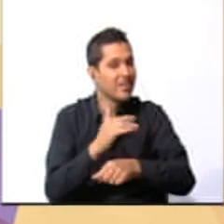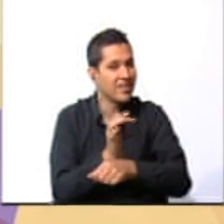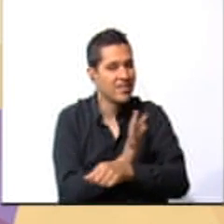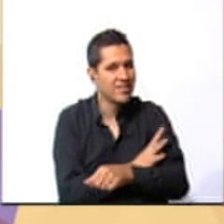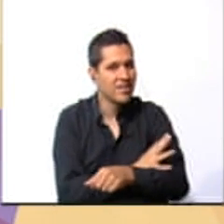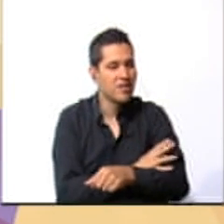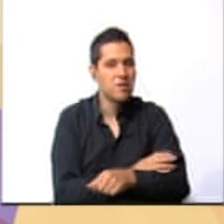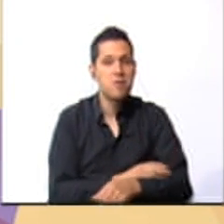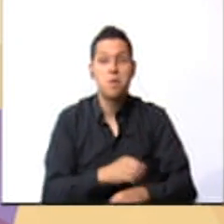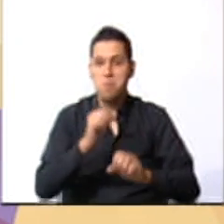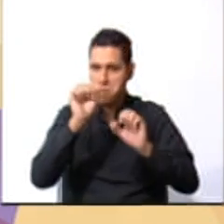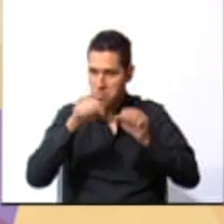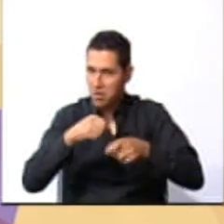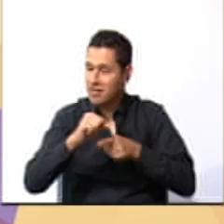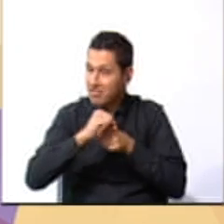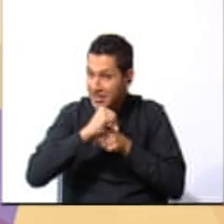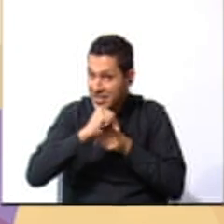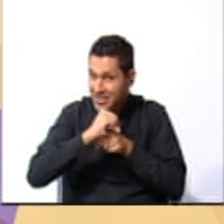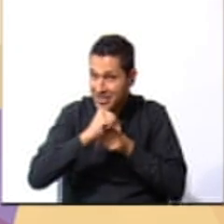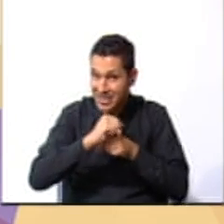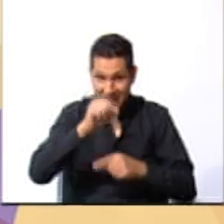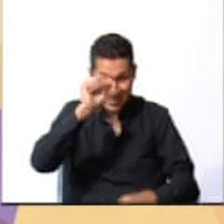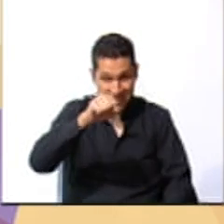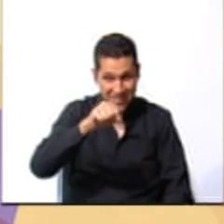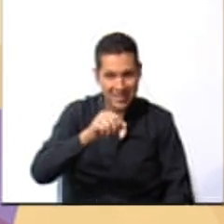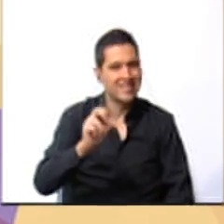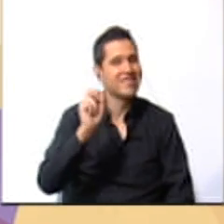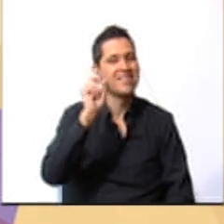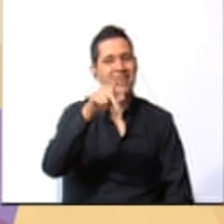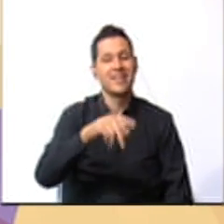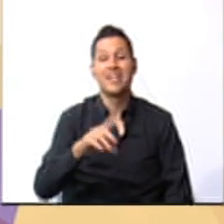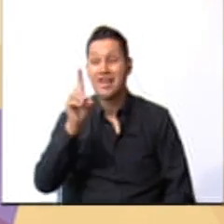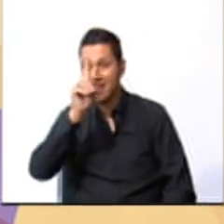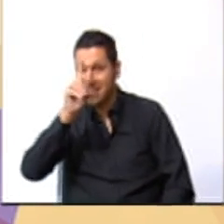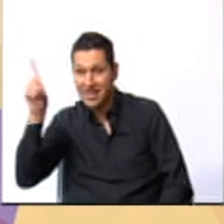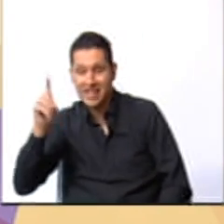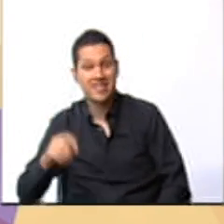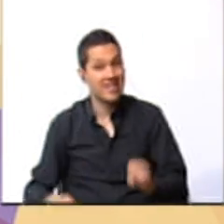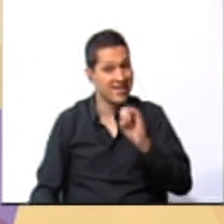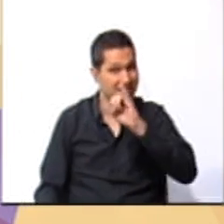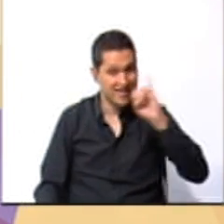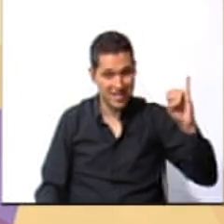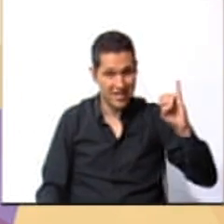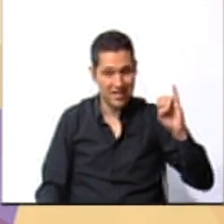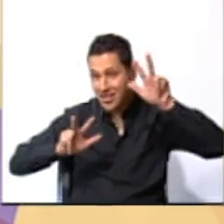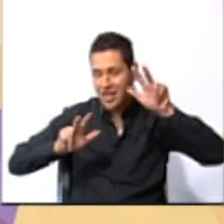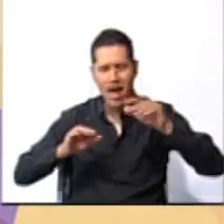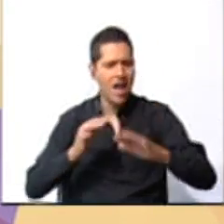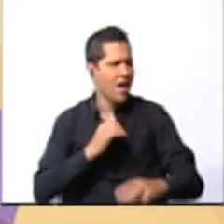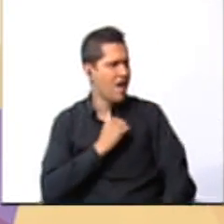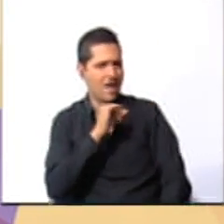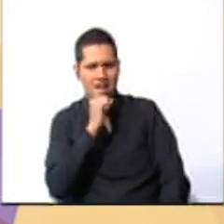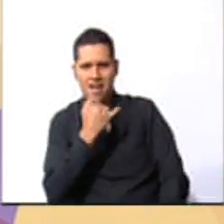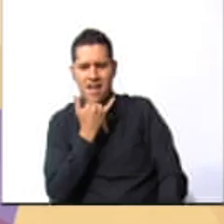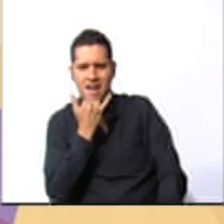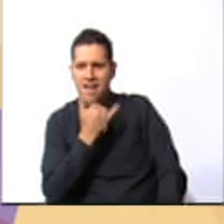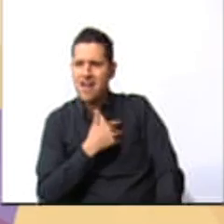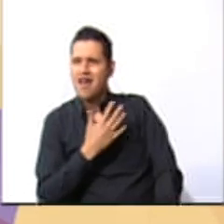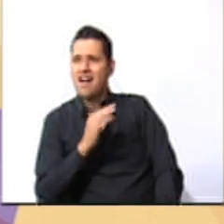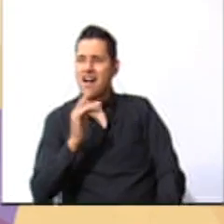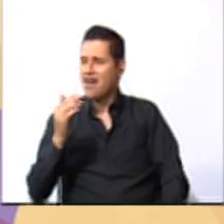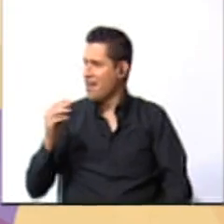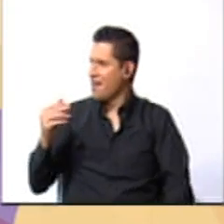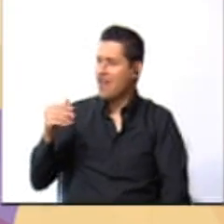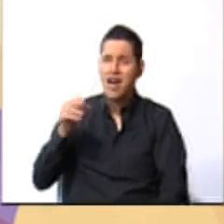you are going to practice right and left. Follow the instructions. Siga las... Jack! Jack!